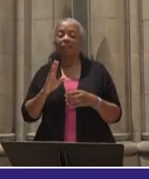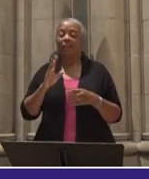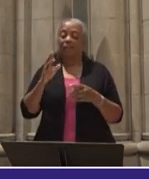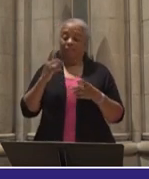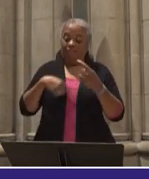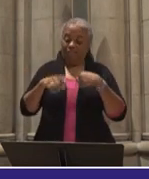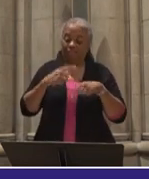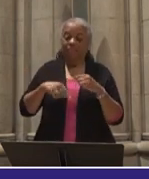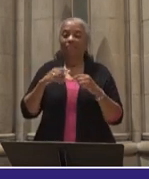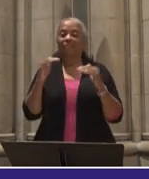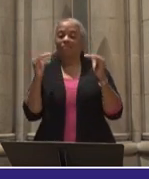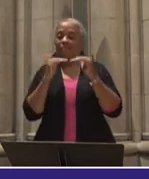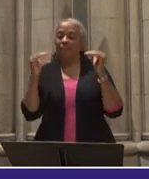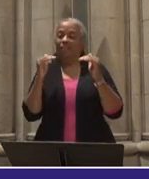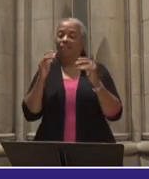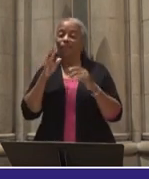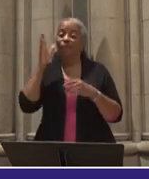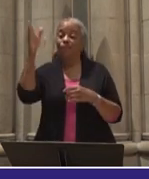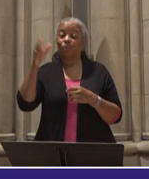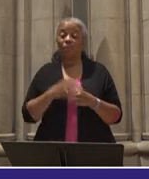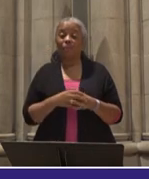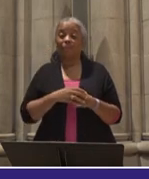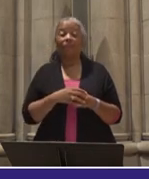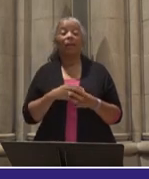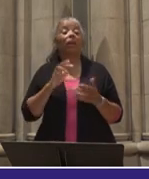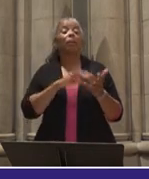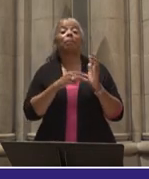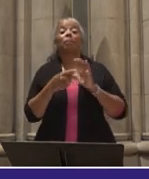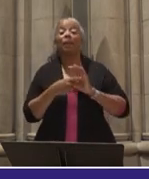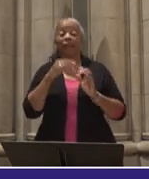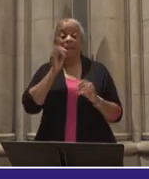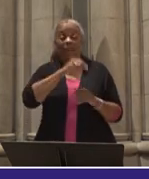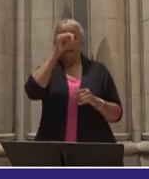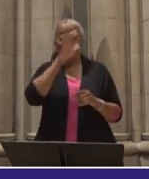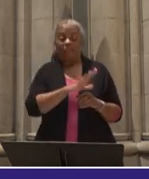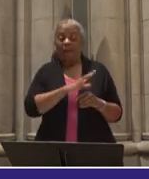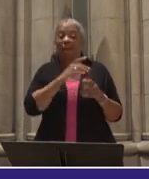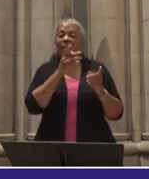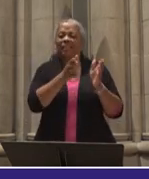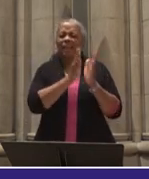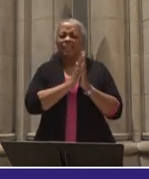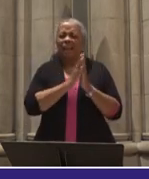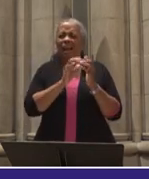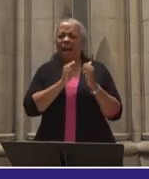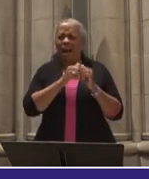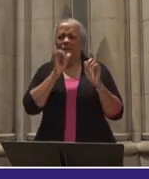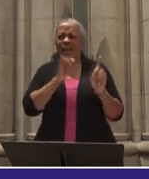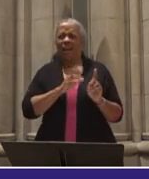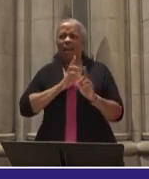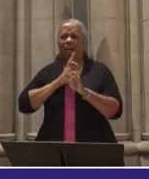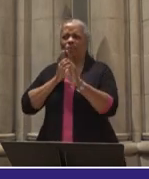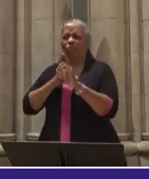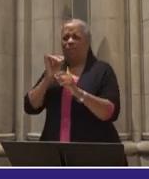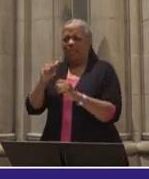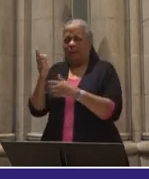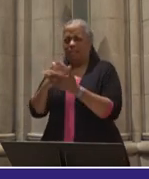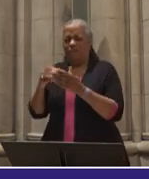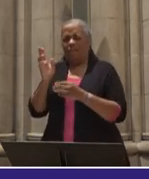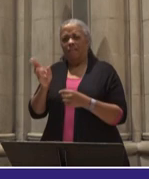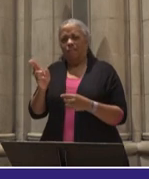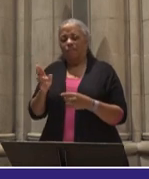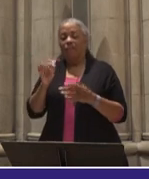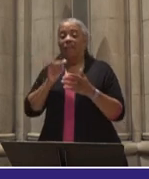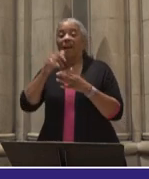other words, he was asking how he could be on that side of history in